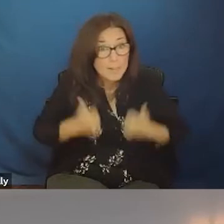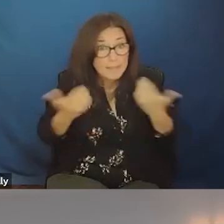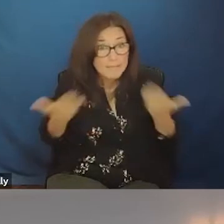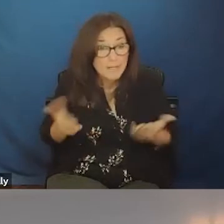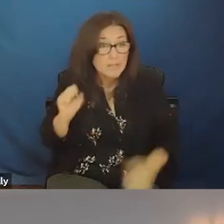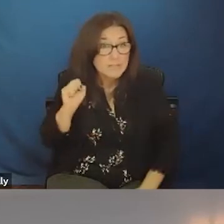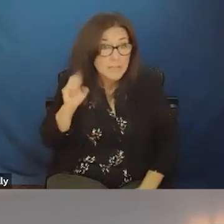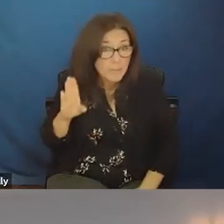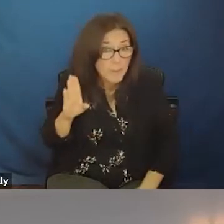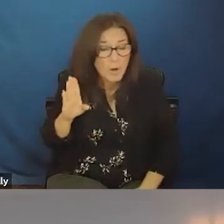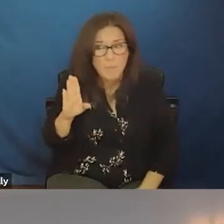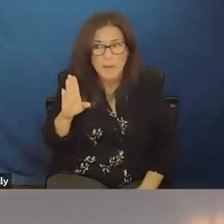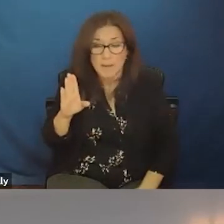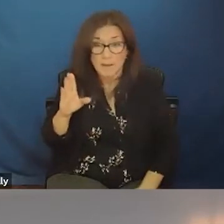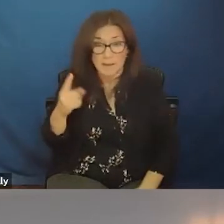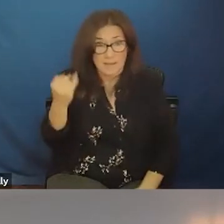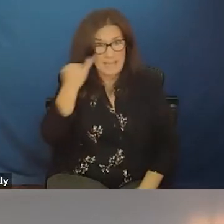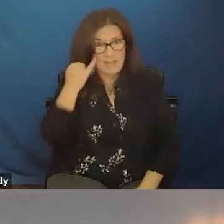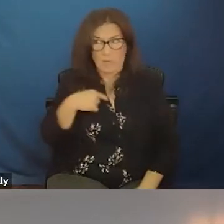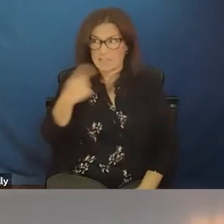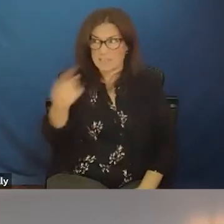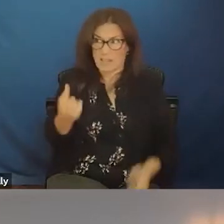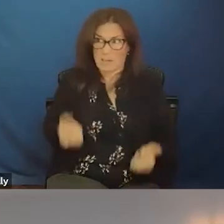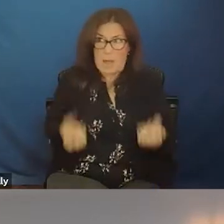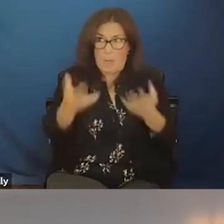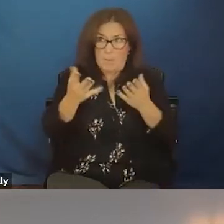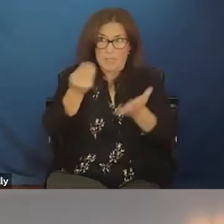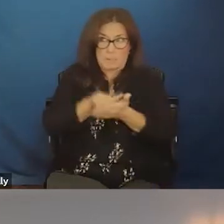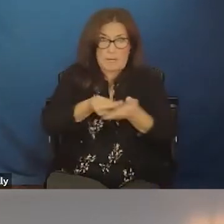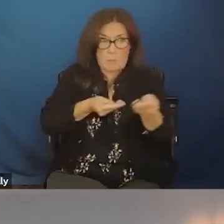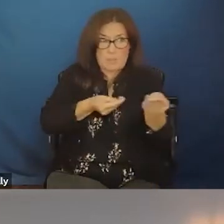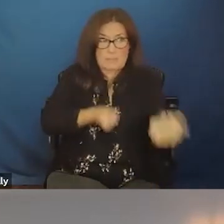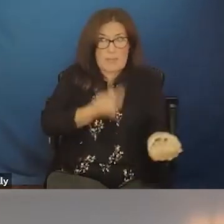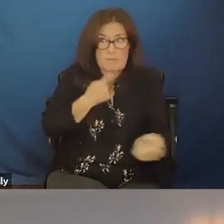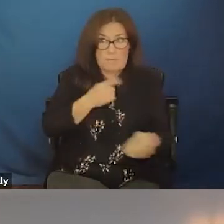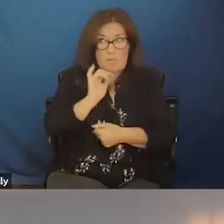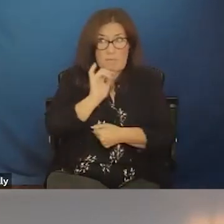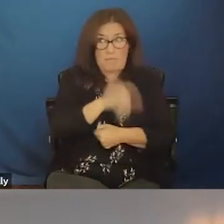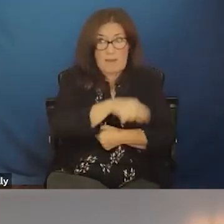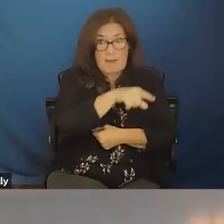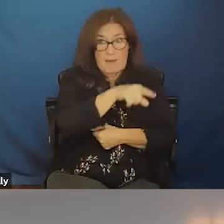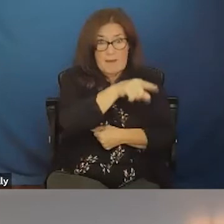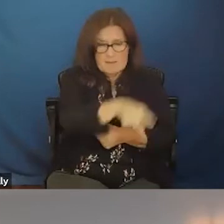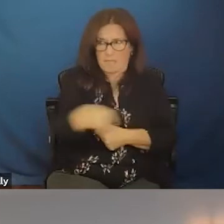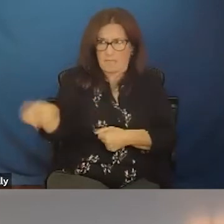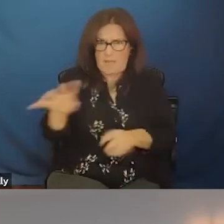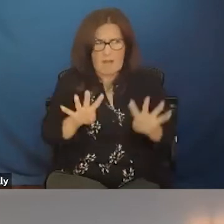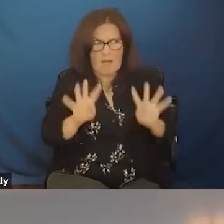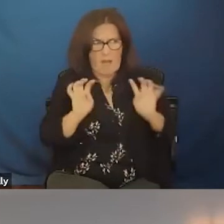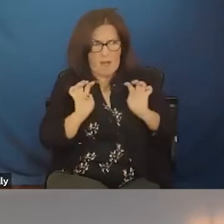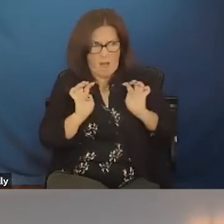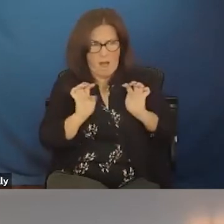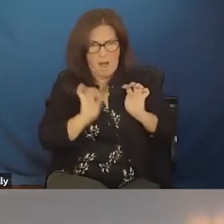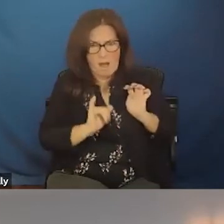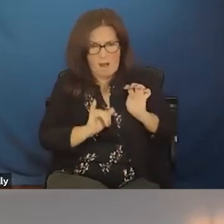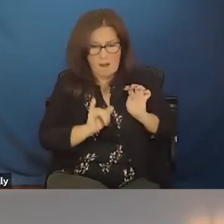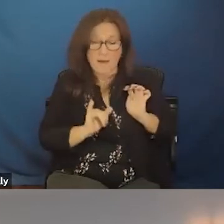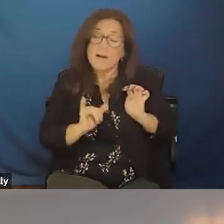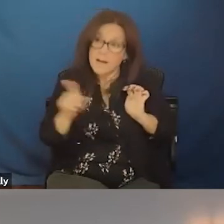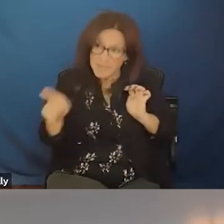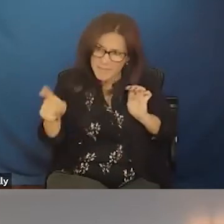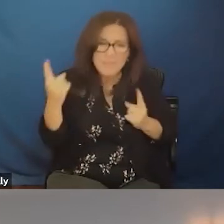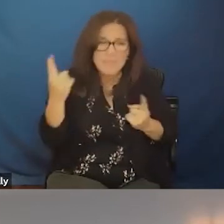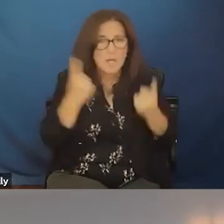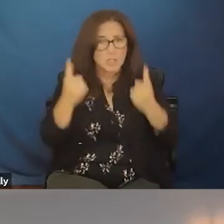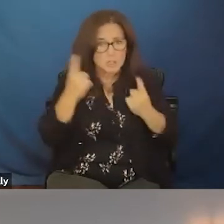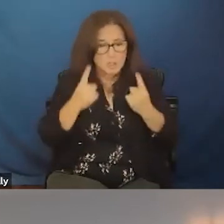anecdotally tell them they're kind of flabbergasted. And I still am concerned that there's not enough money going down to